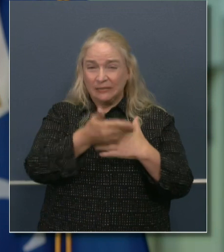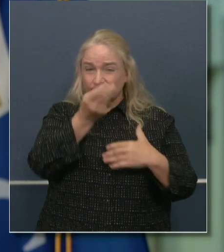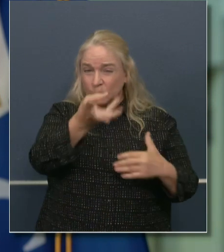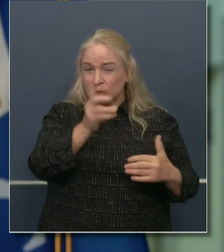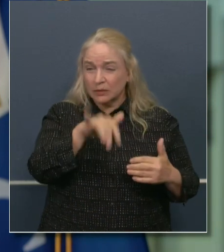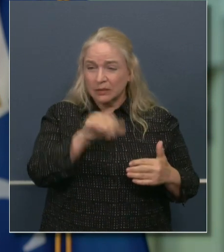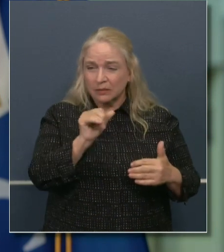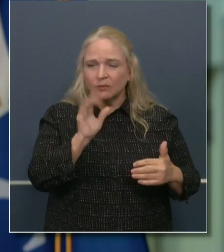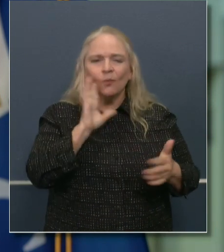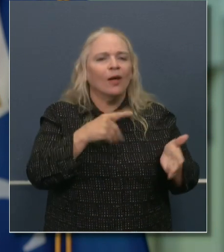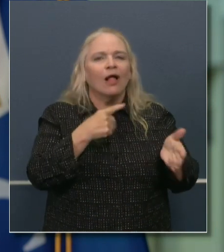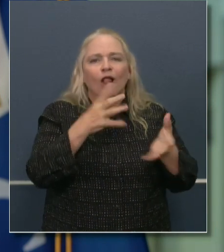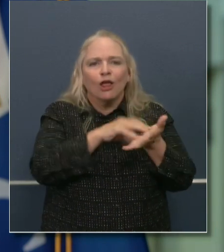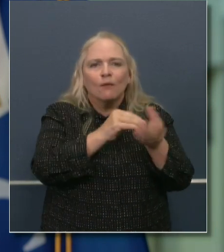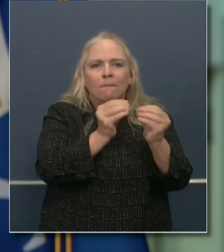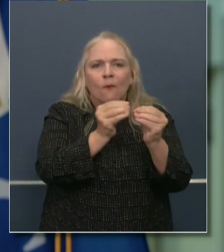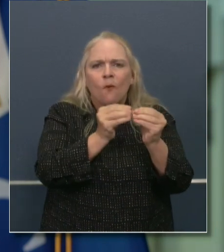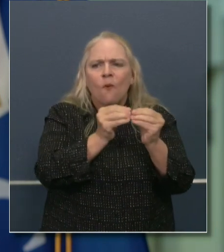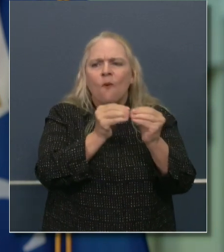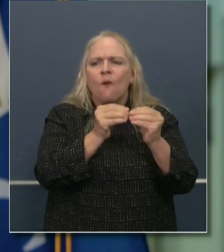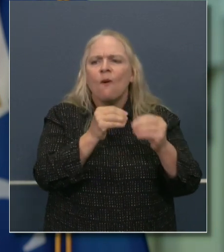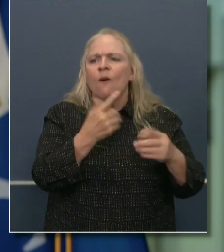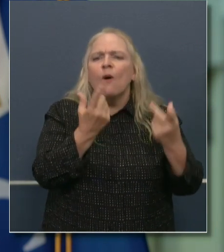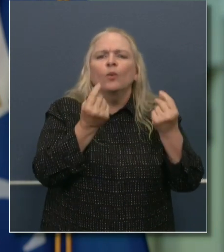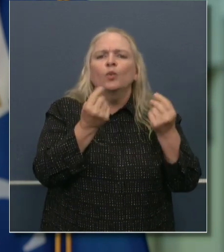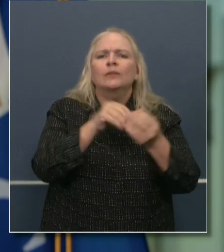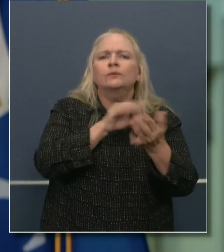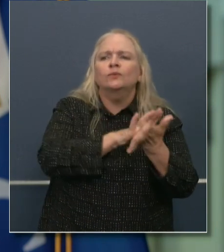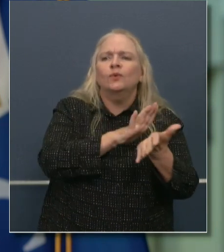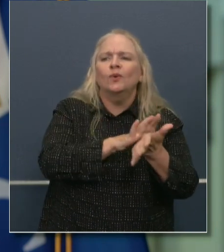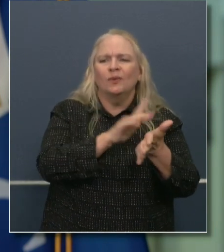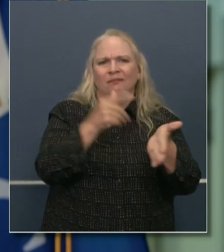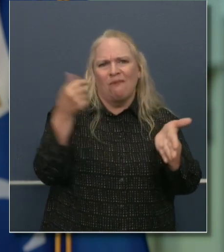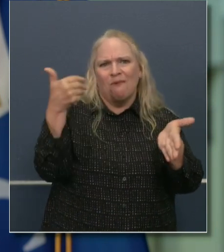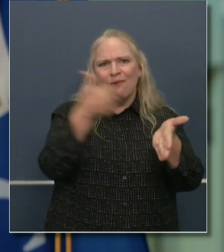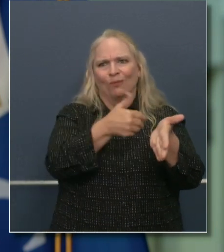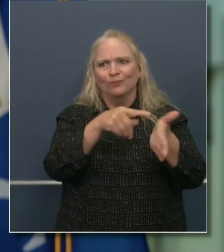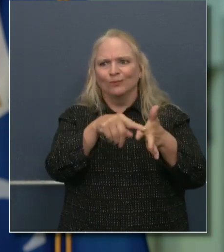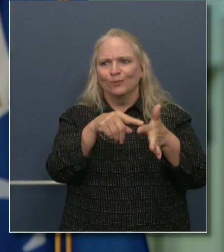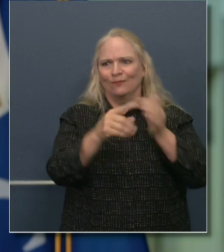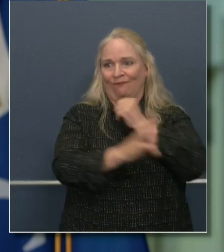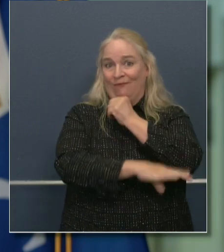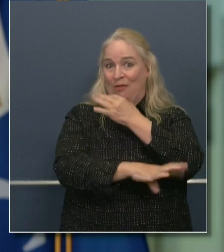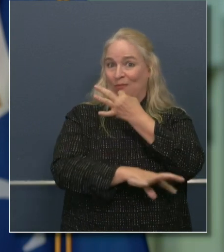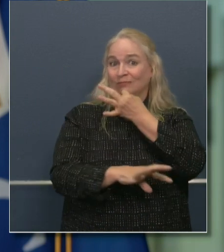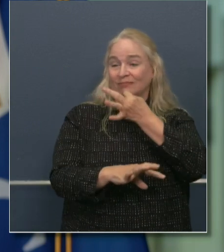presumably weeks as we get closer to the opening of the school year. Karma Dickerson, Fox 40.